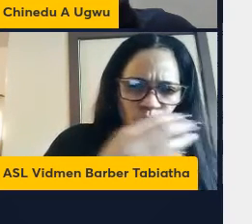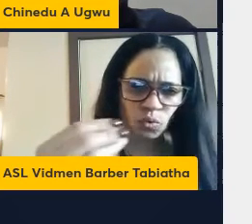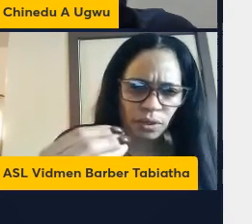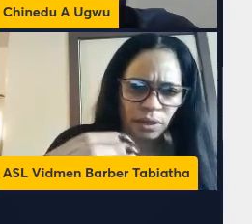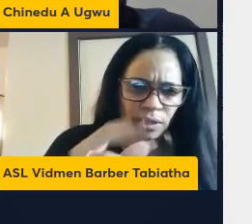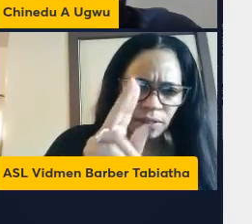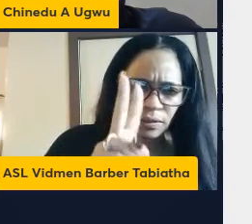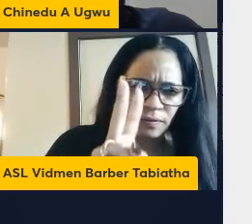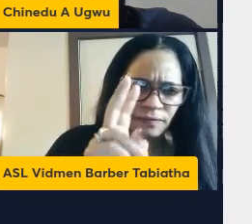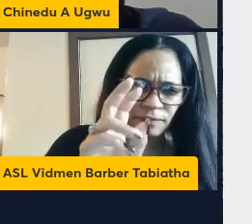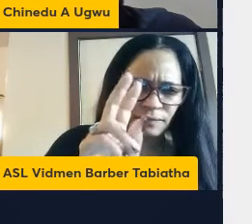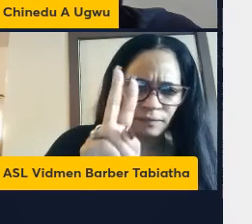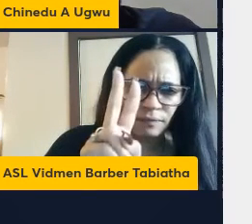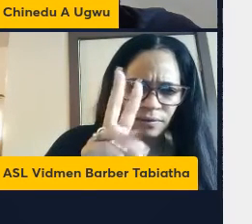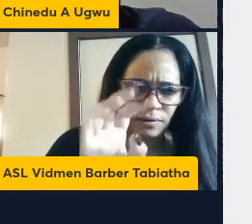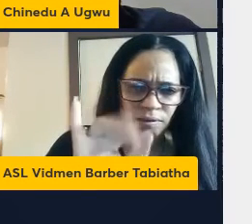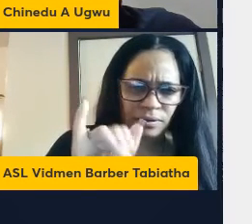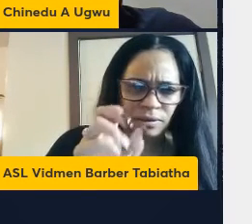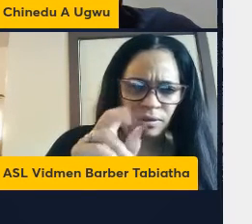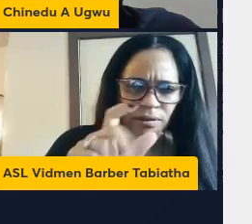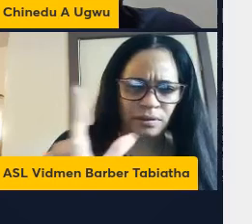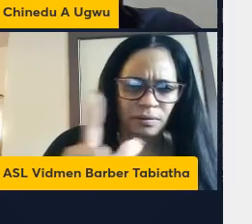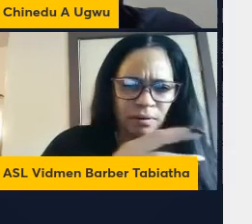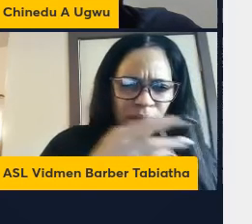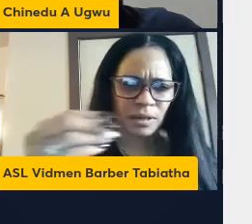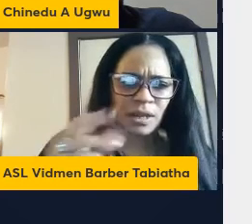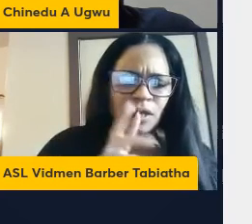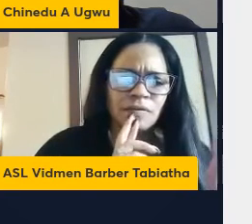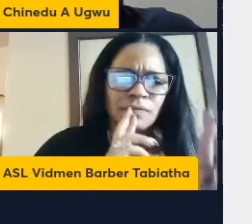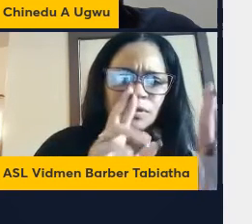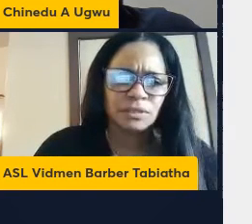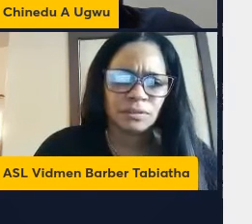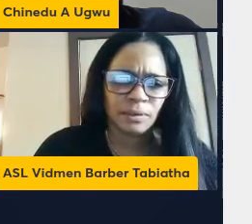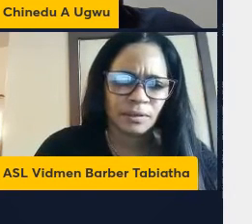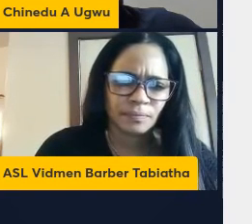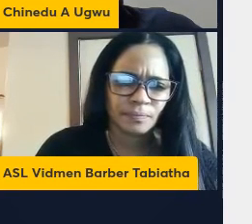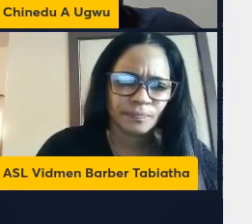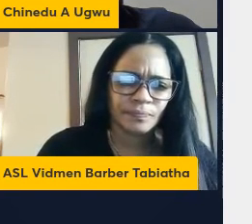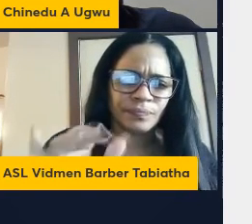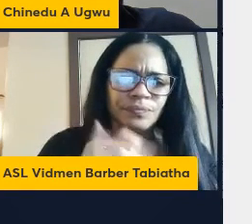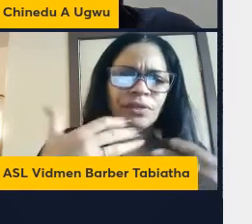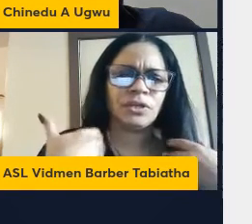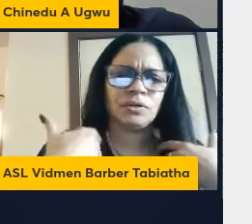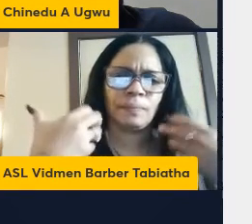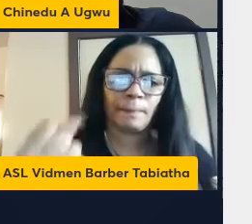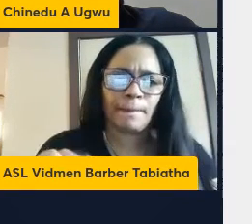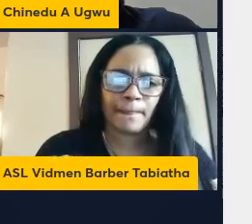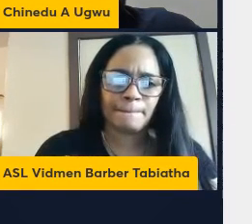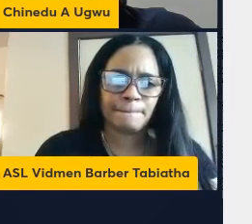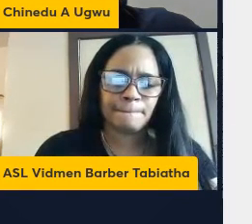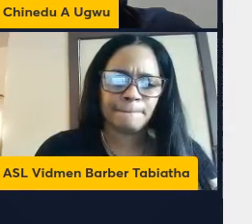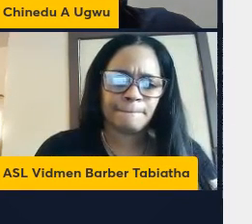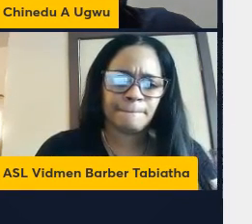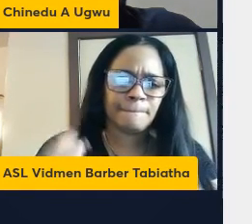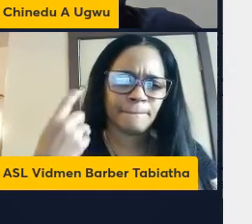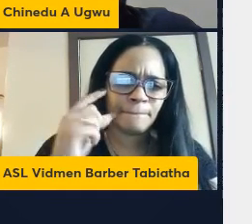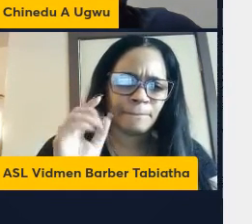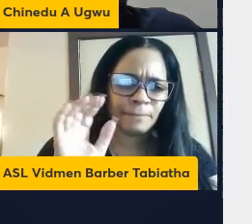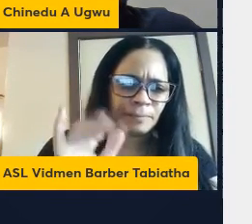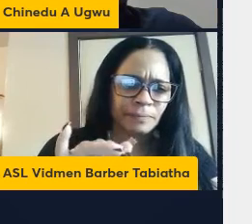neutralization data mimics what we see with the binding antibody response because we have a stronger and stronger neutralizing antibody